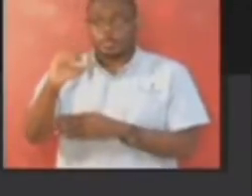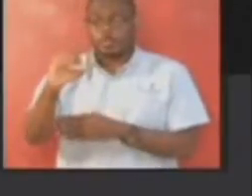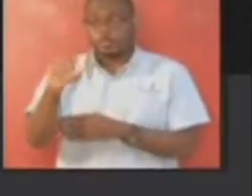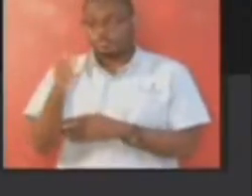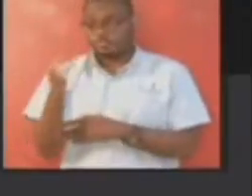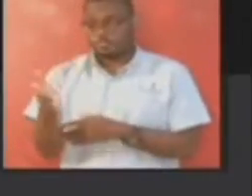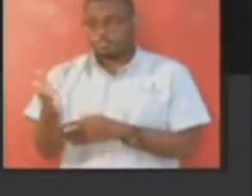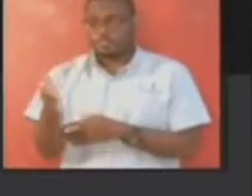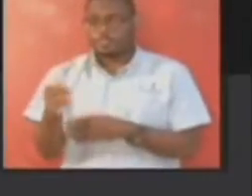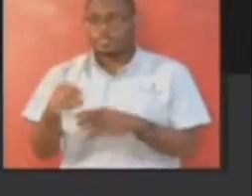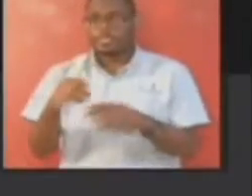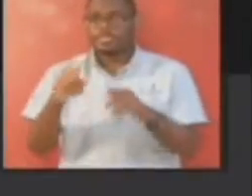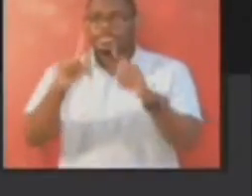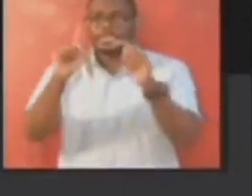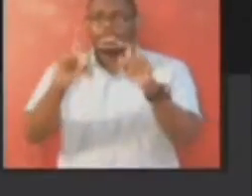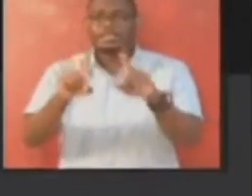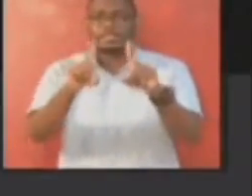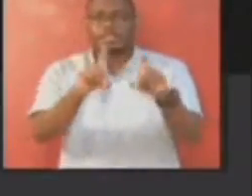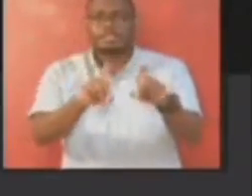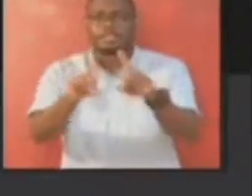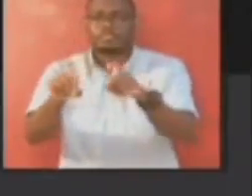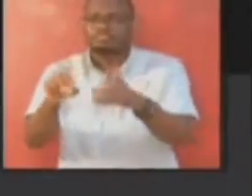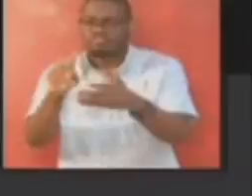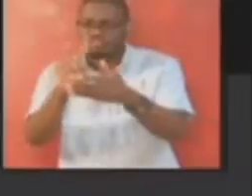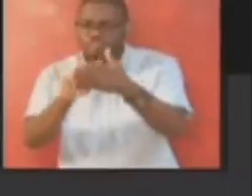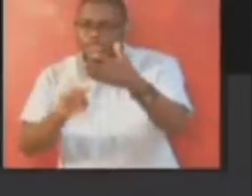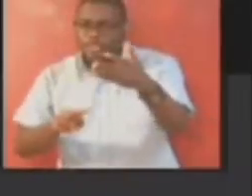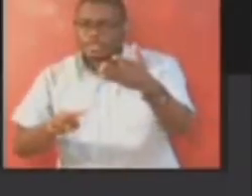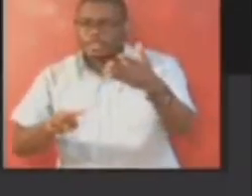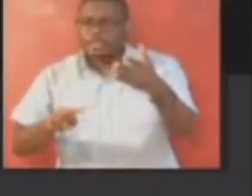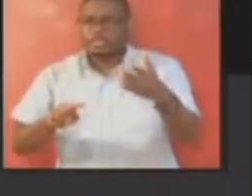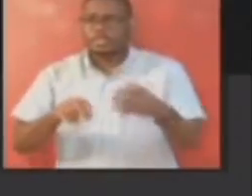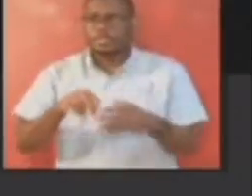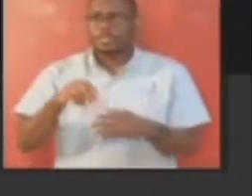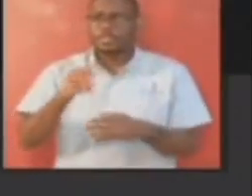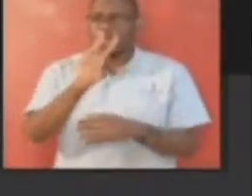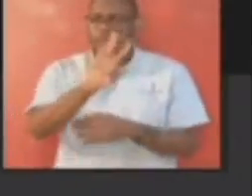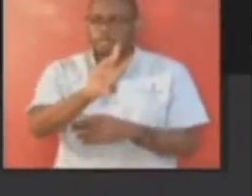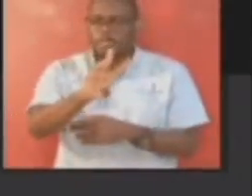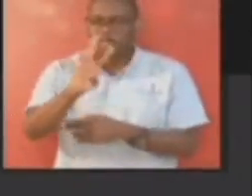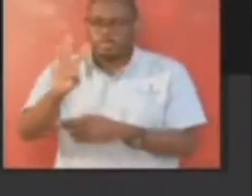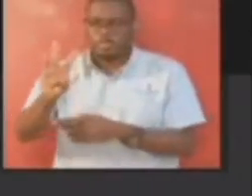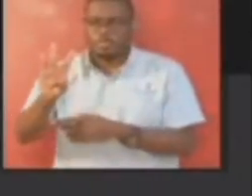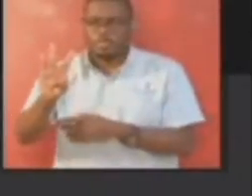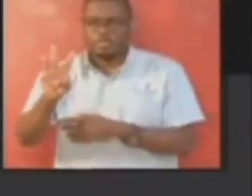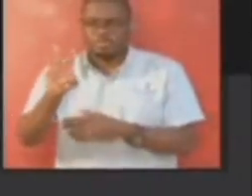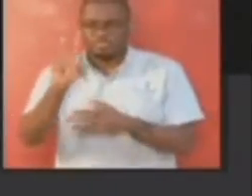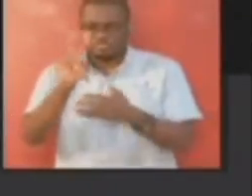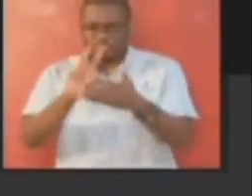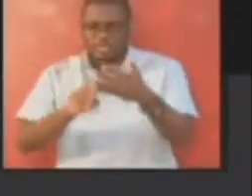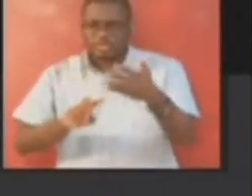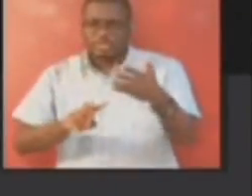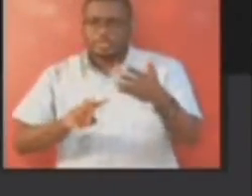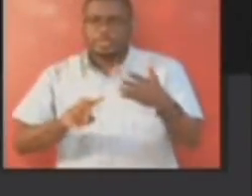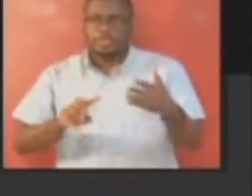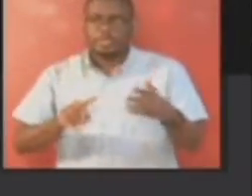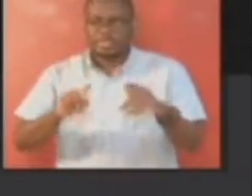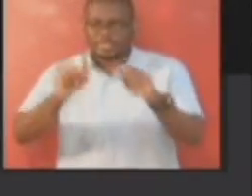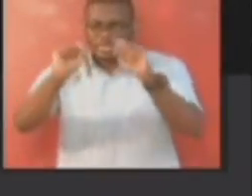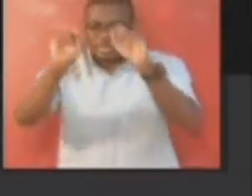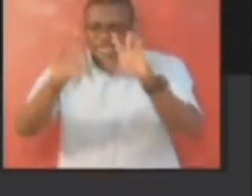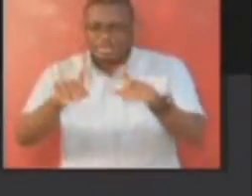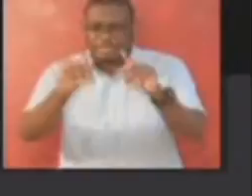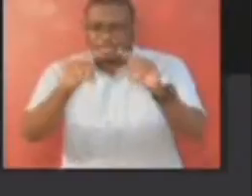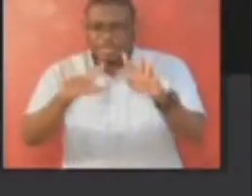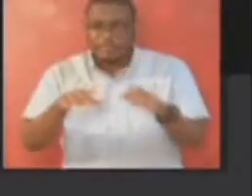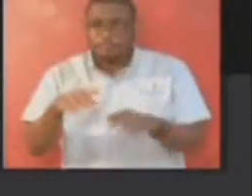testing. I read on the CDC's website earlier today that aside from the novel coronavirus, there were 4 strains of